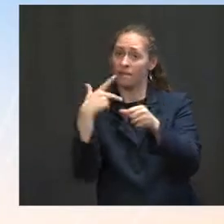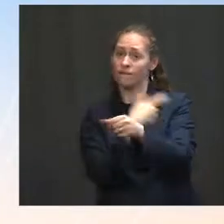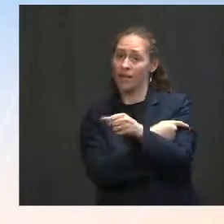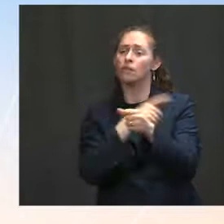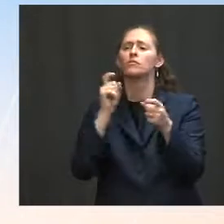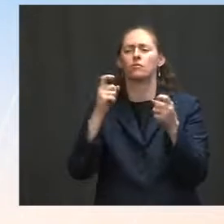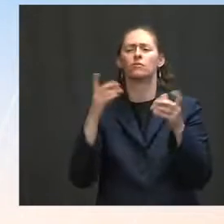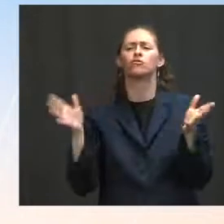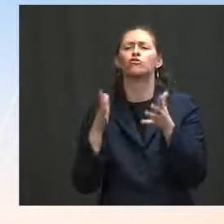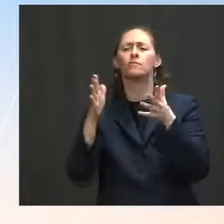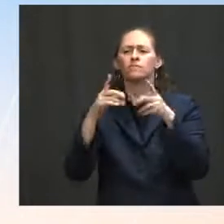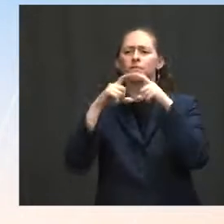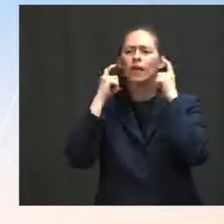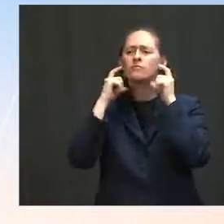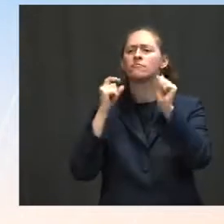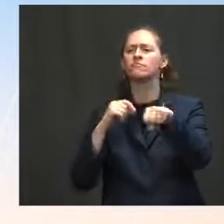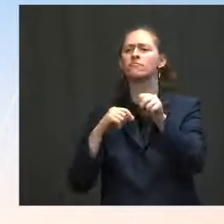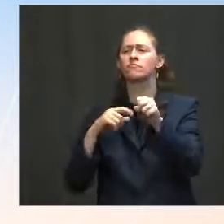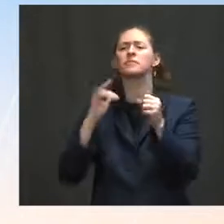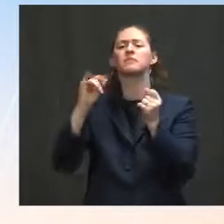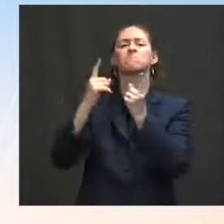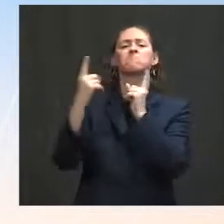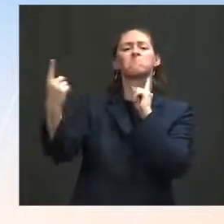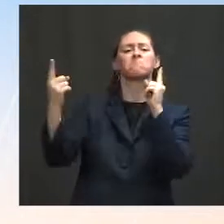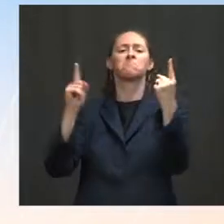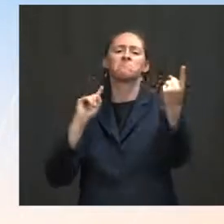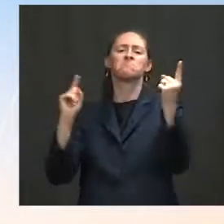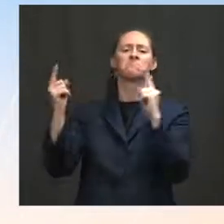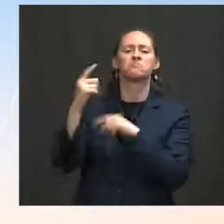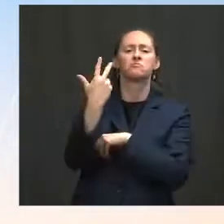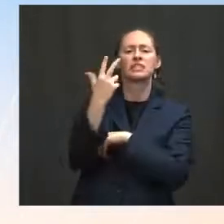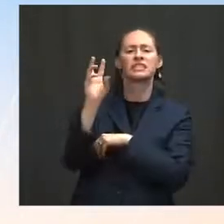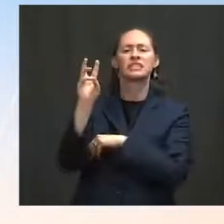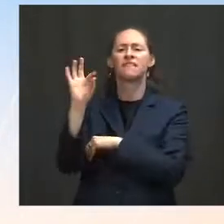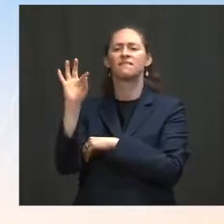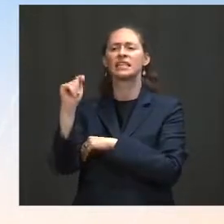physical distance. Screening, testing, ventilation, hand washing